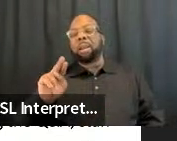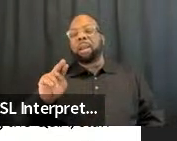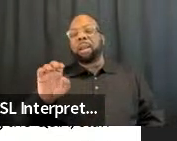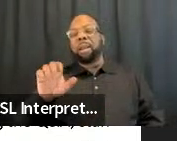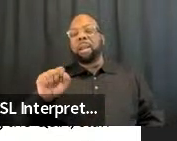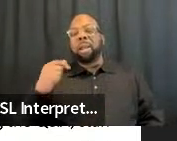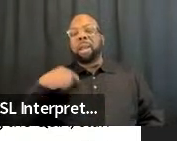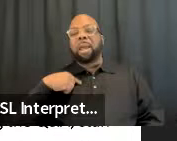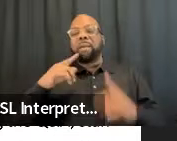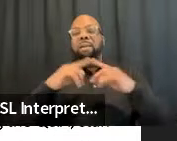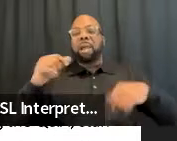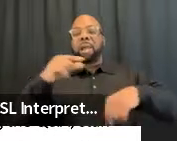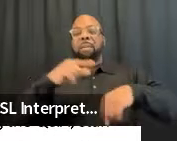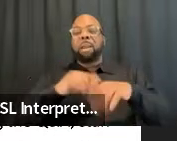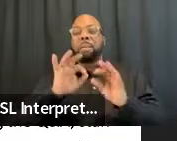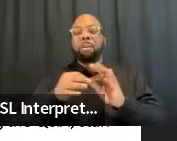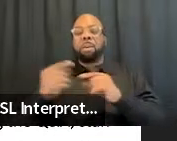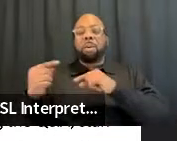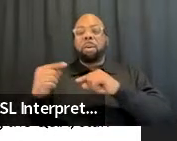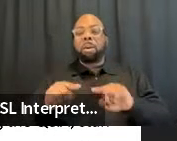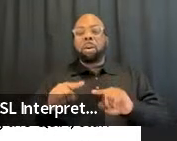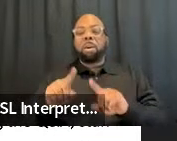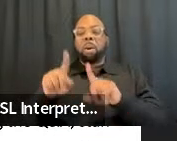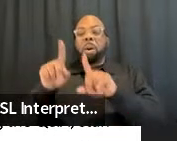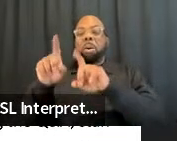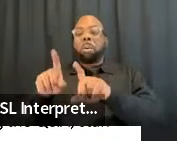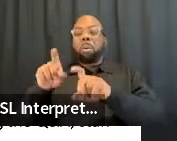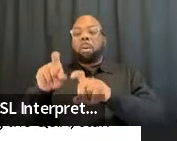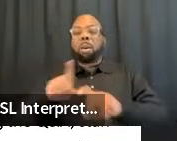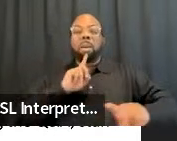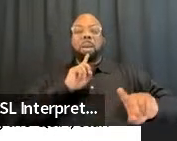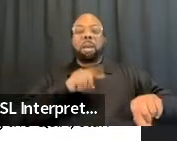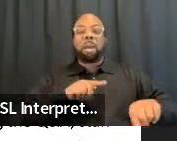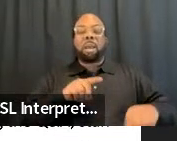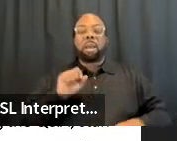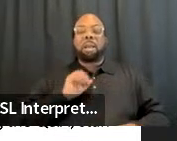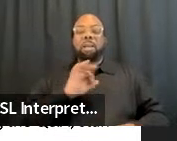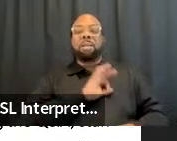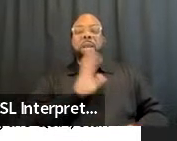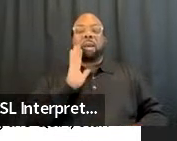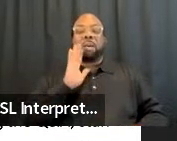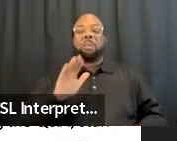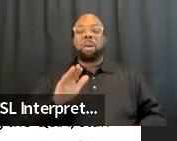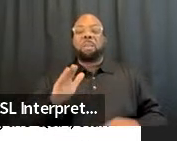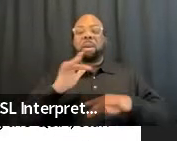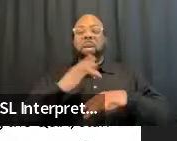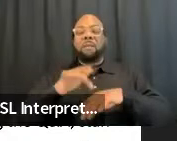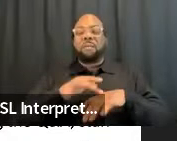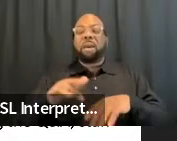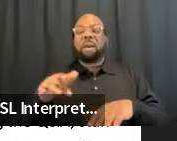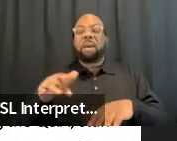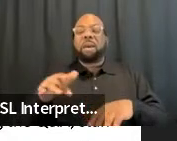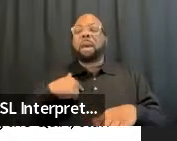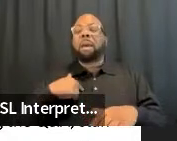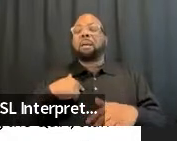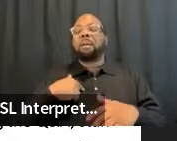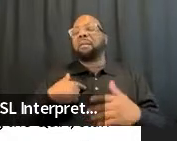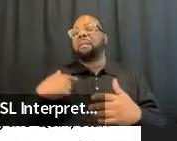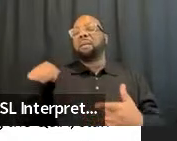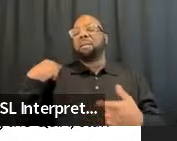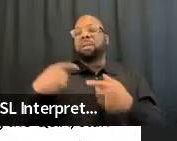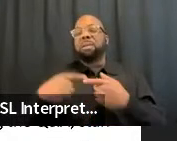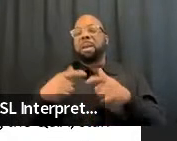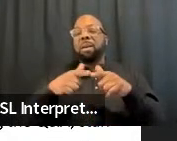session. During the Q&A, staff will be available to provide language assistance for Spanish, Mandarin, and